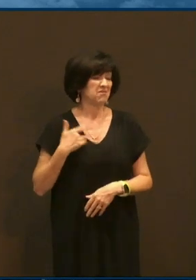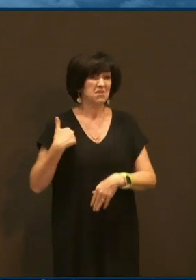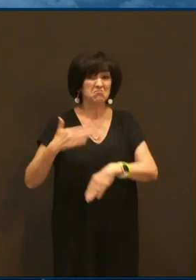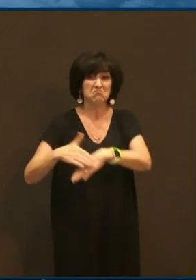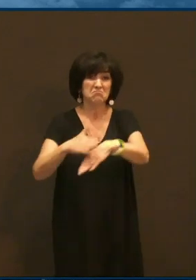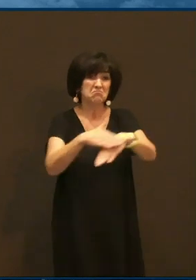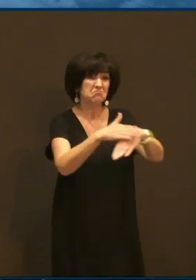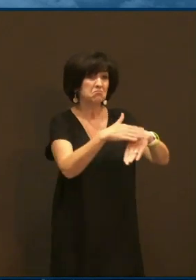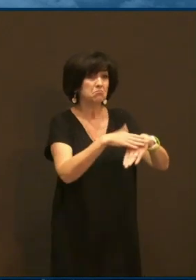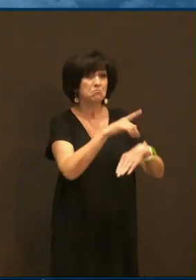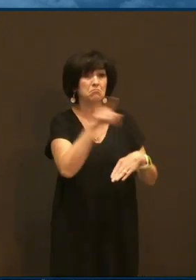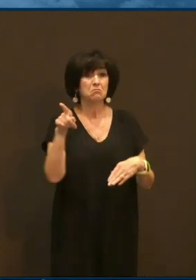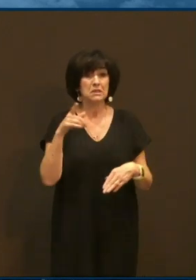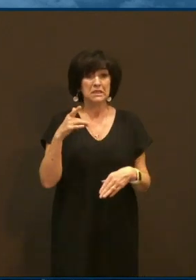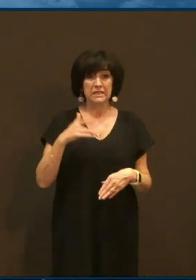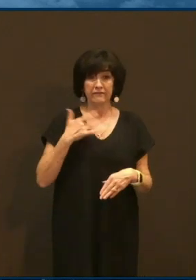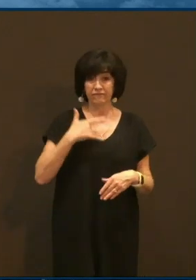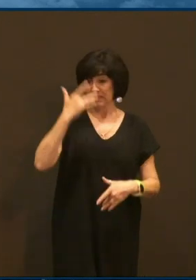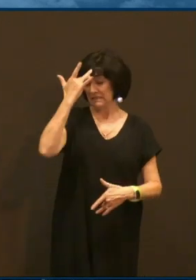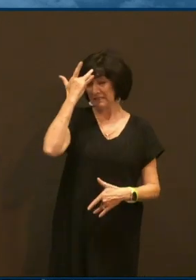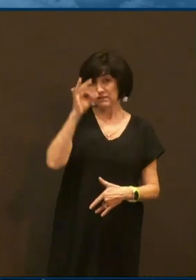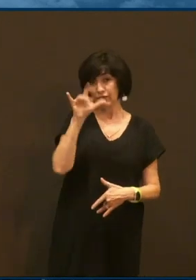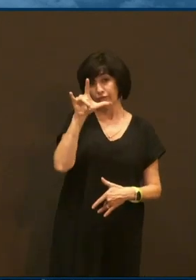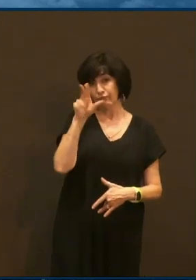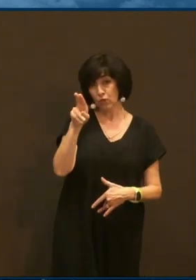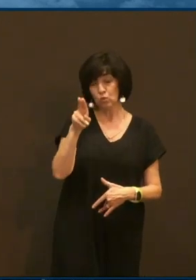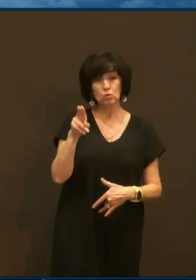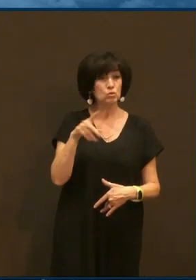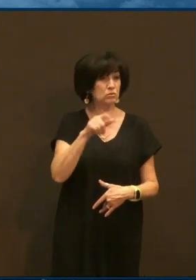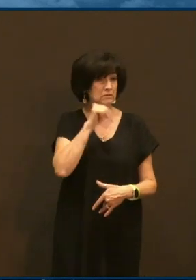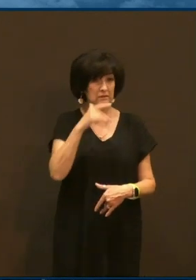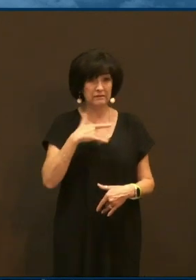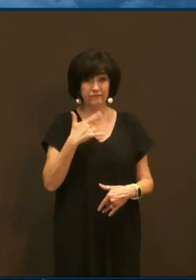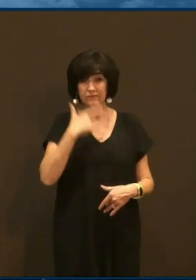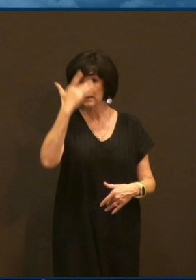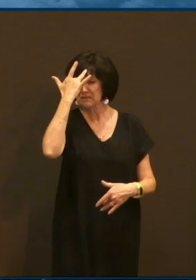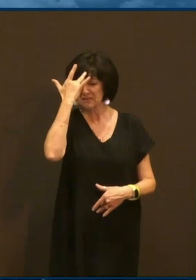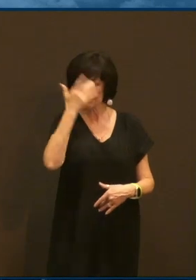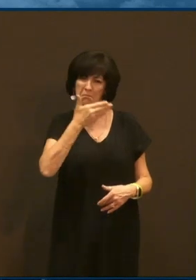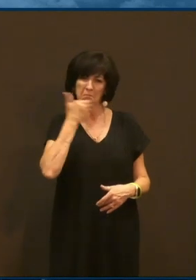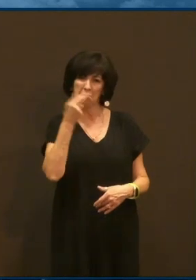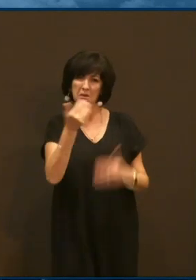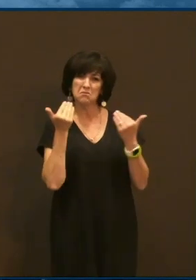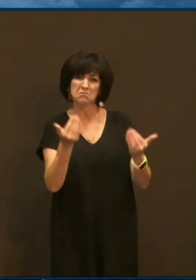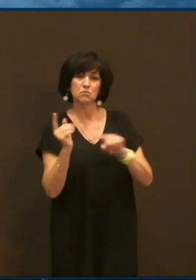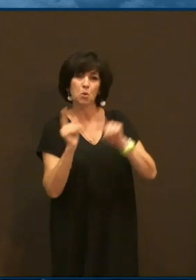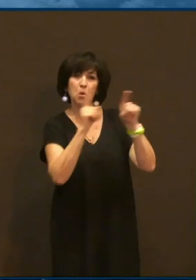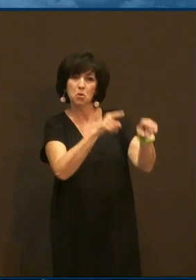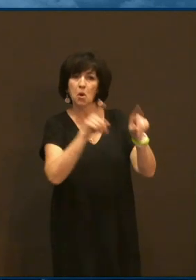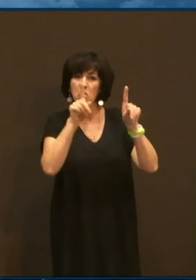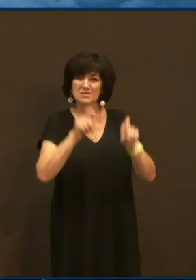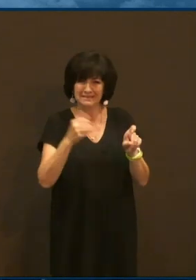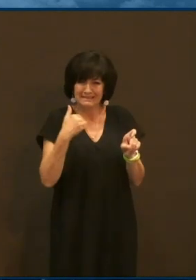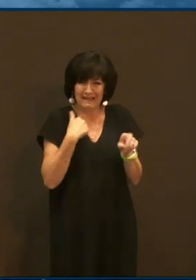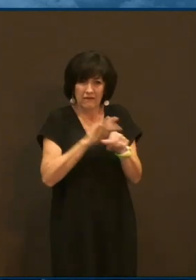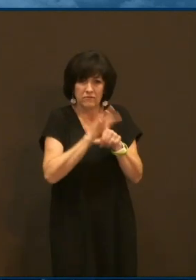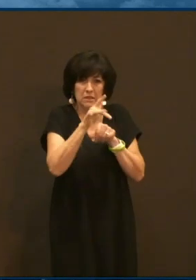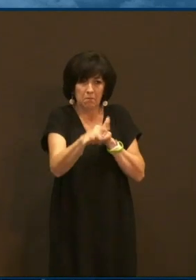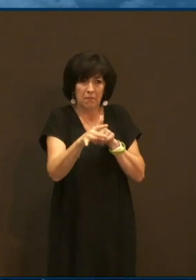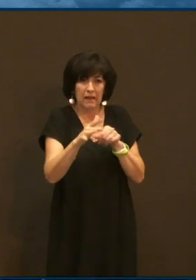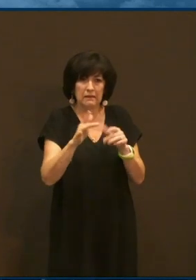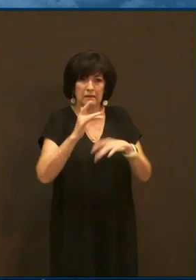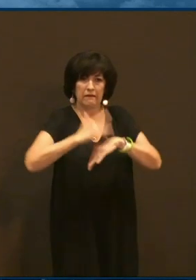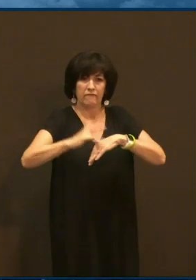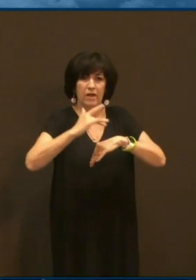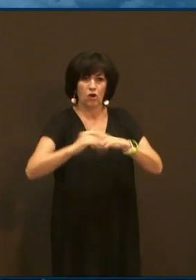have symptoms or not, flu-like symptoms or not. We have a lot more test sites, and we're not